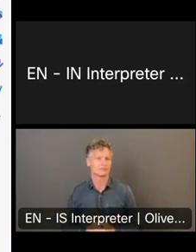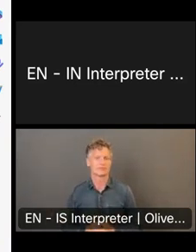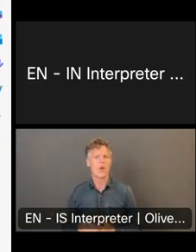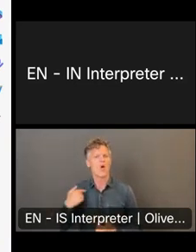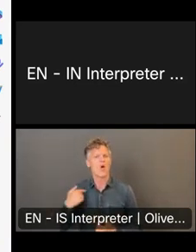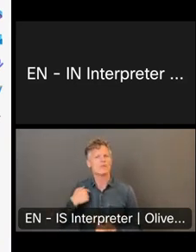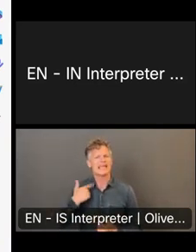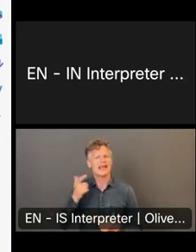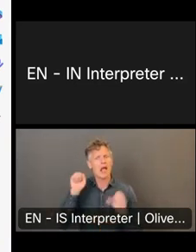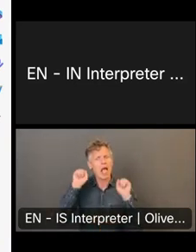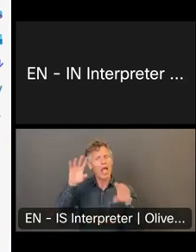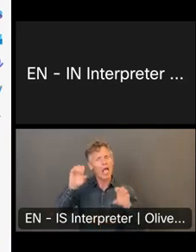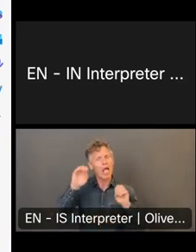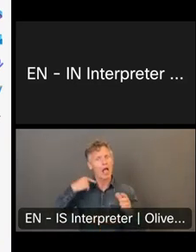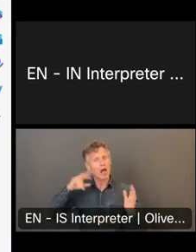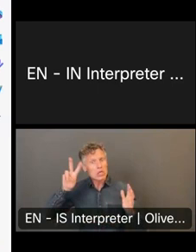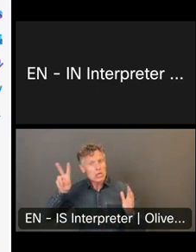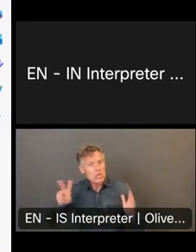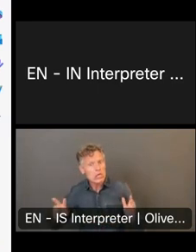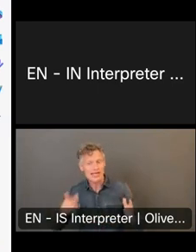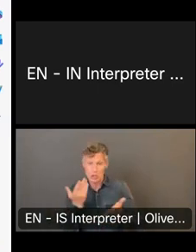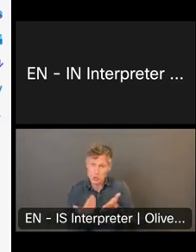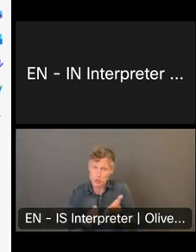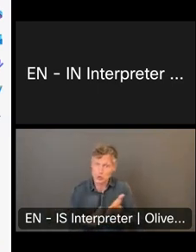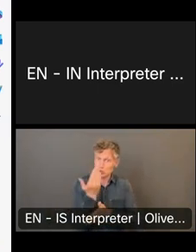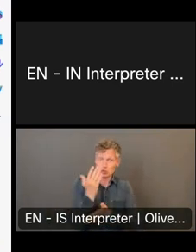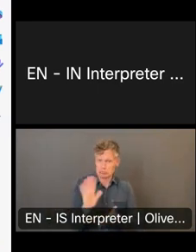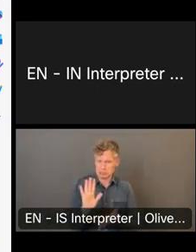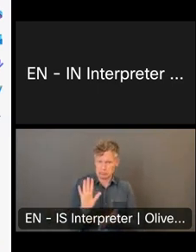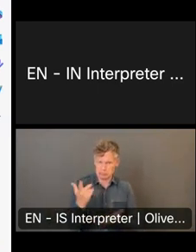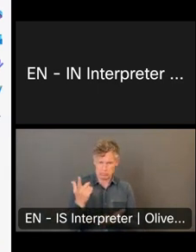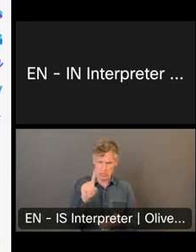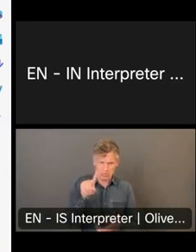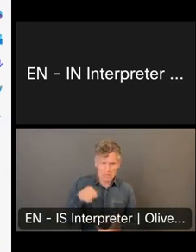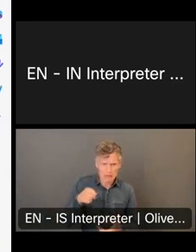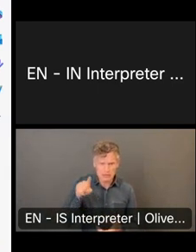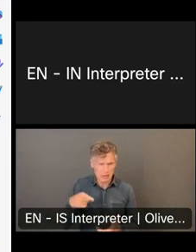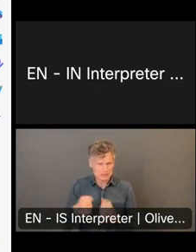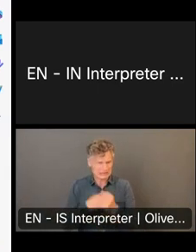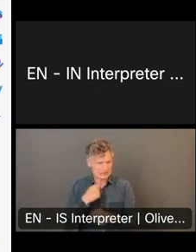trying to put together things from that have been known for really thousands of years in different ways.